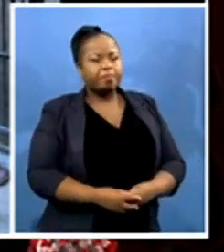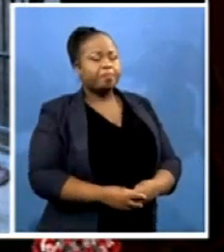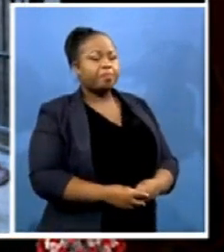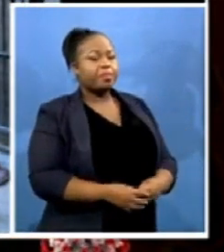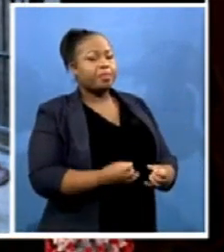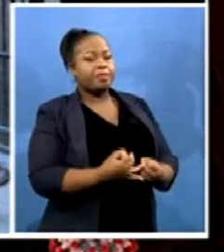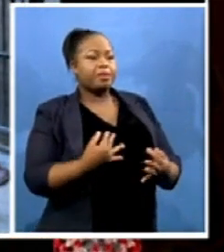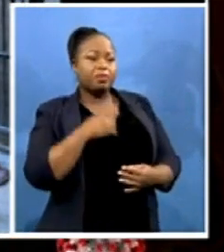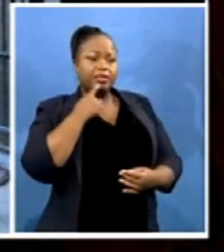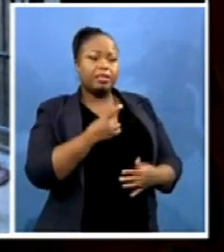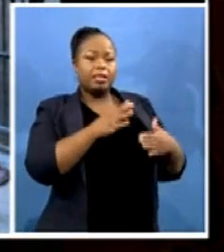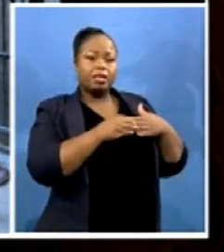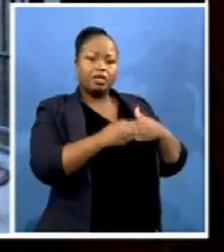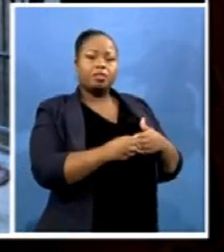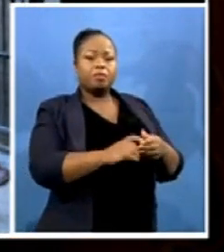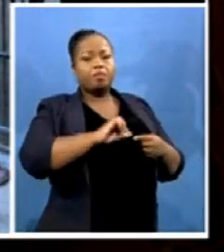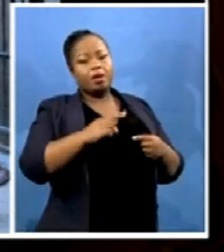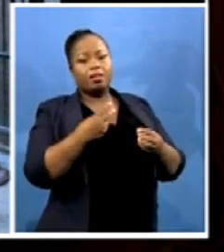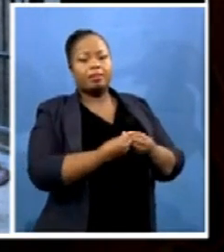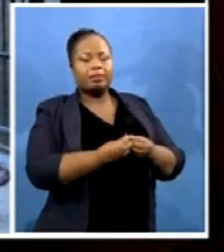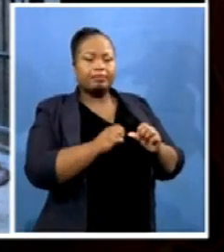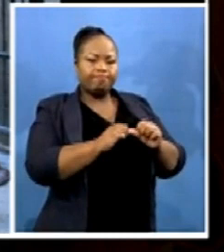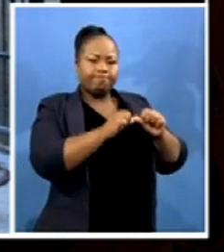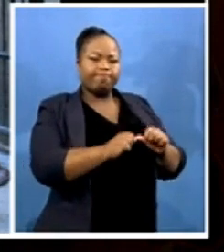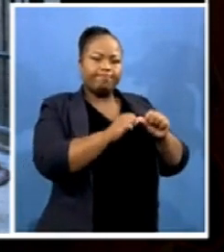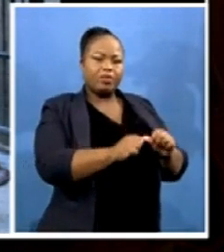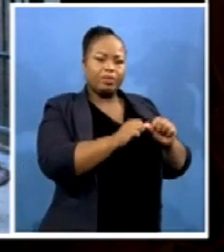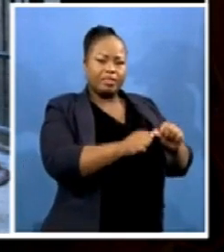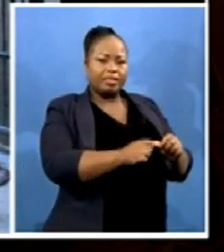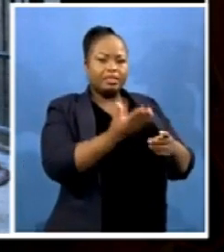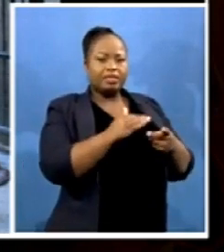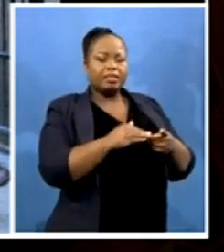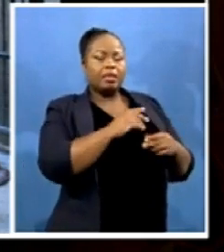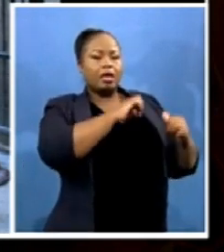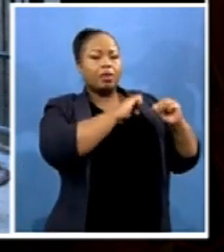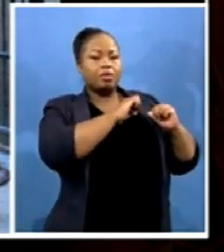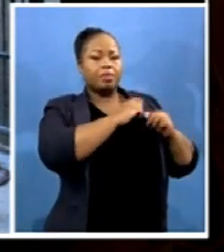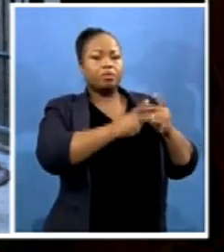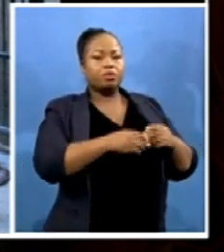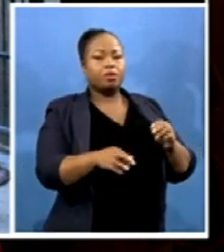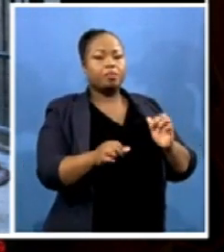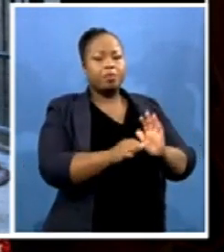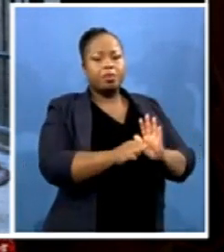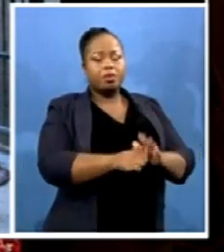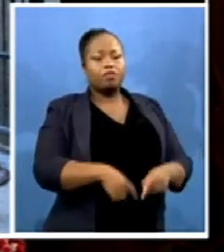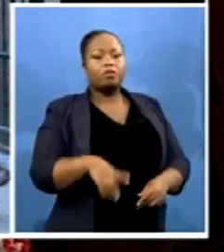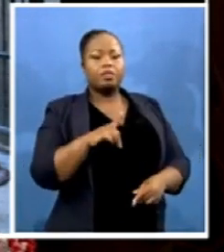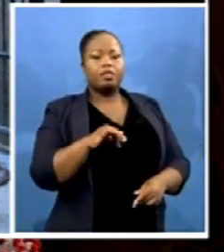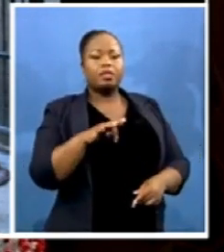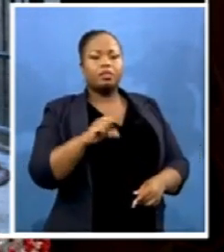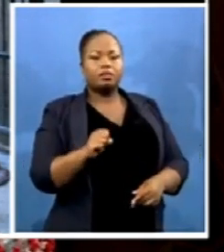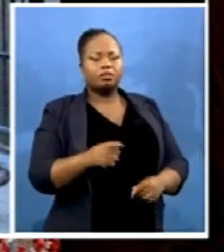about consistency as well as accountability. Denis Goldberg, from what you know, did he embody those traits?